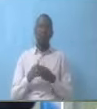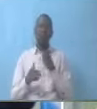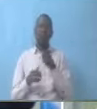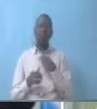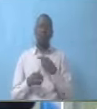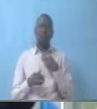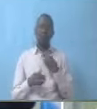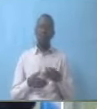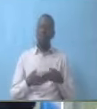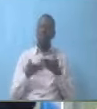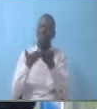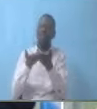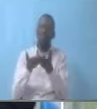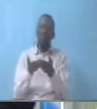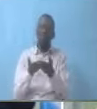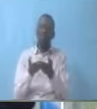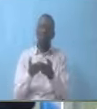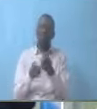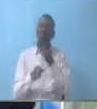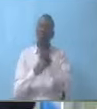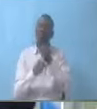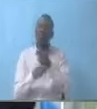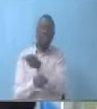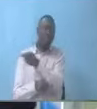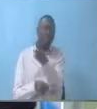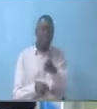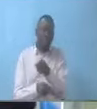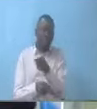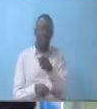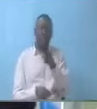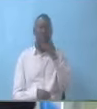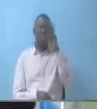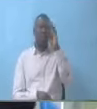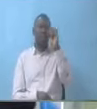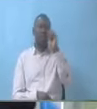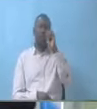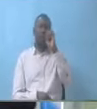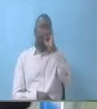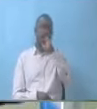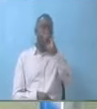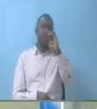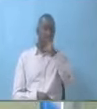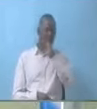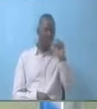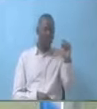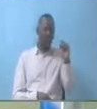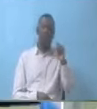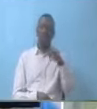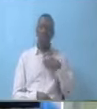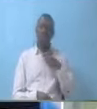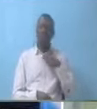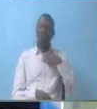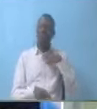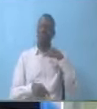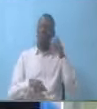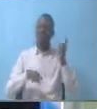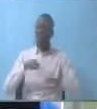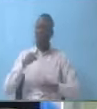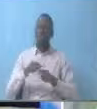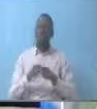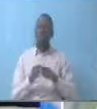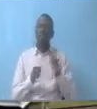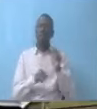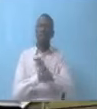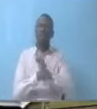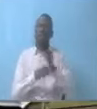to come up with this decree in order to prosecute economic crimes. Do you agree with that? In order